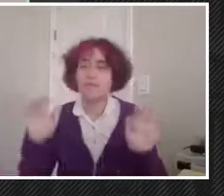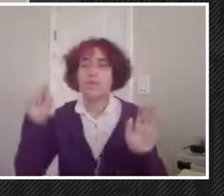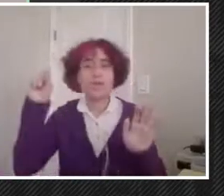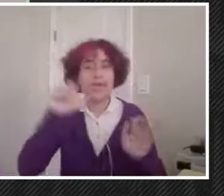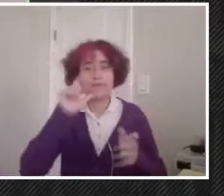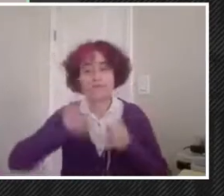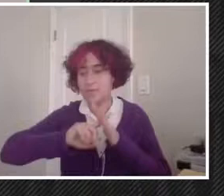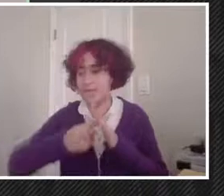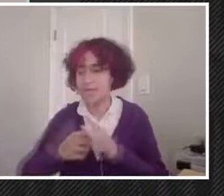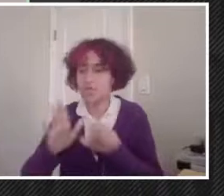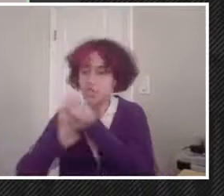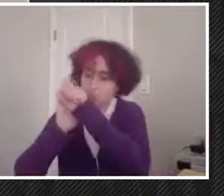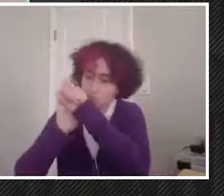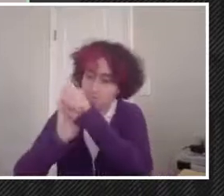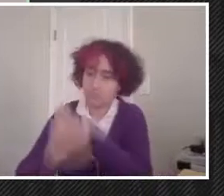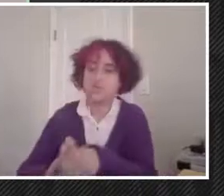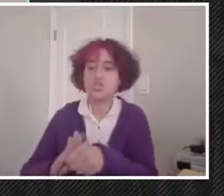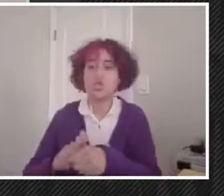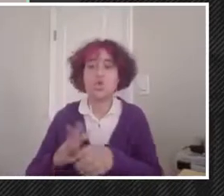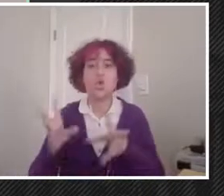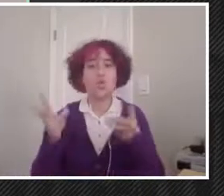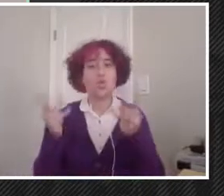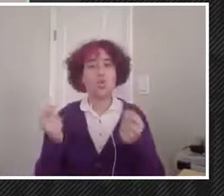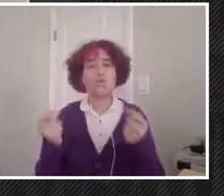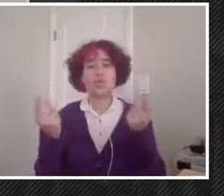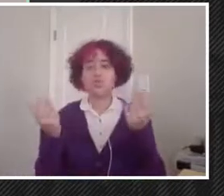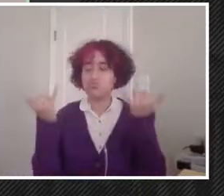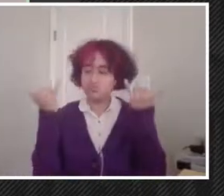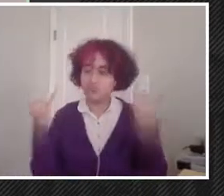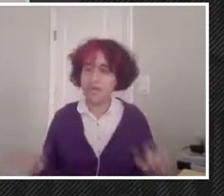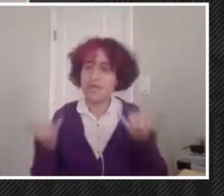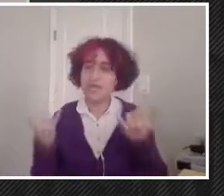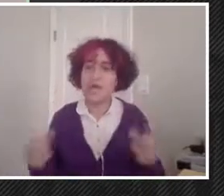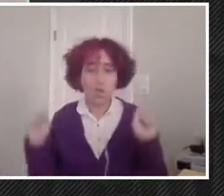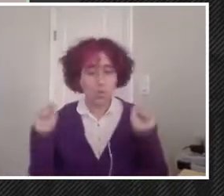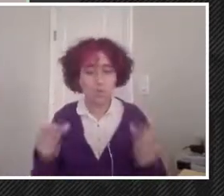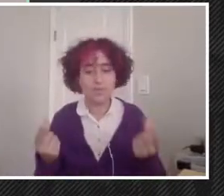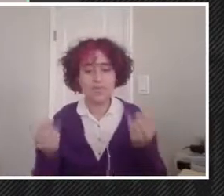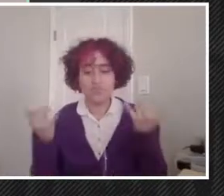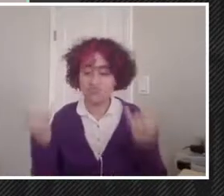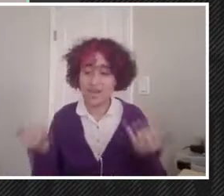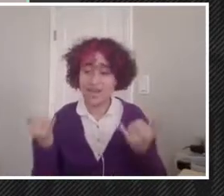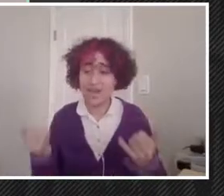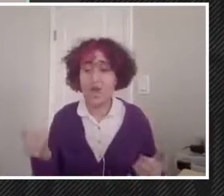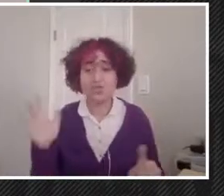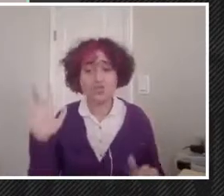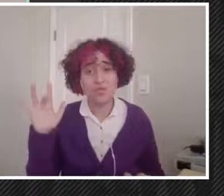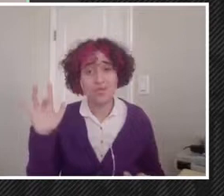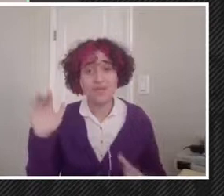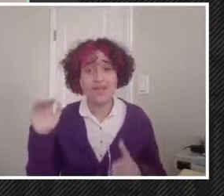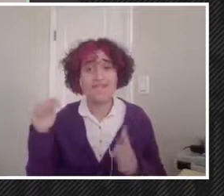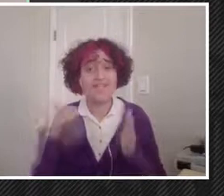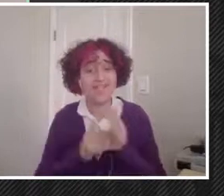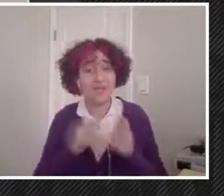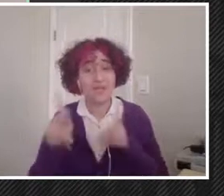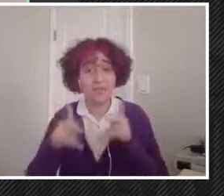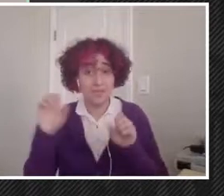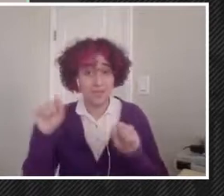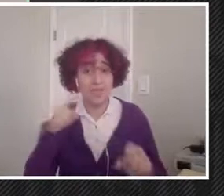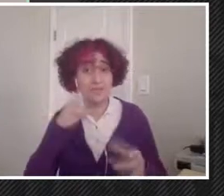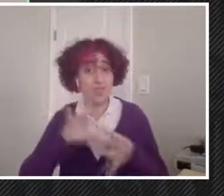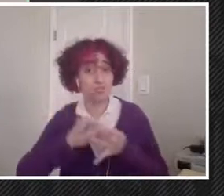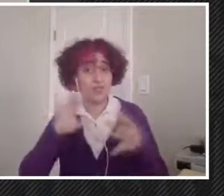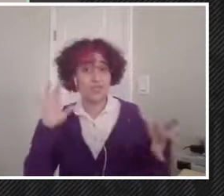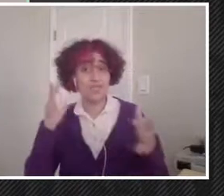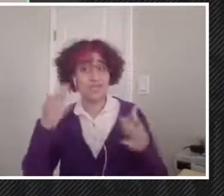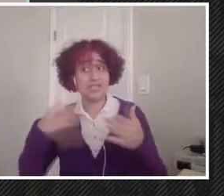do right now. What can be done right now is 25,000 people can be released due to clemency by the